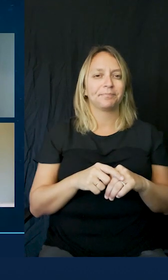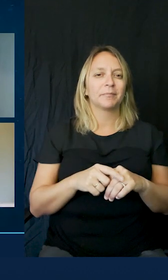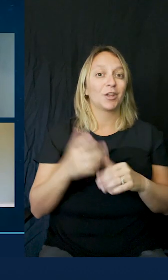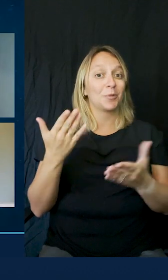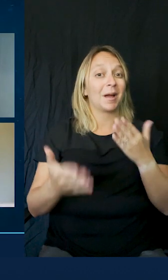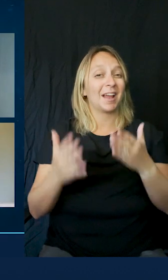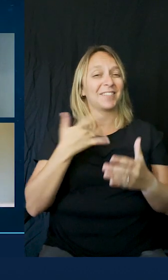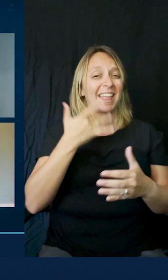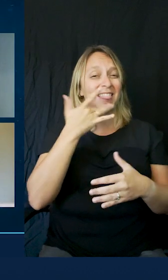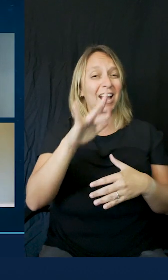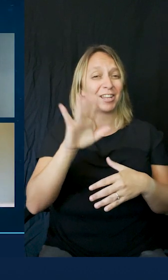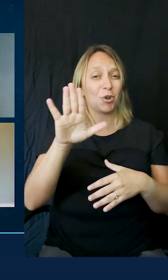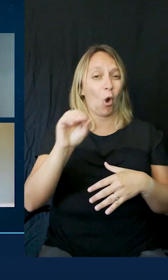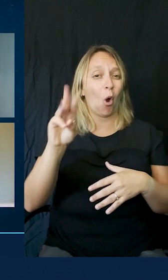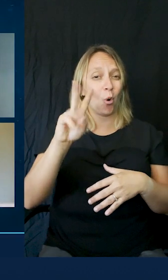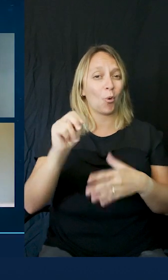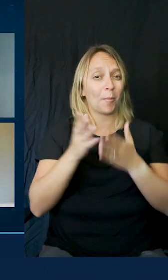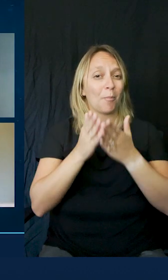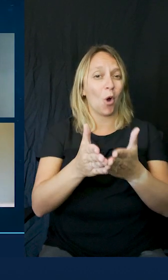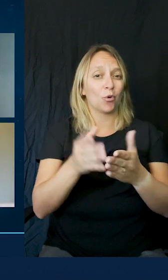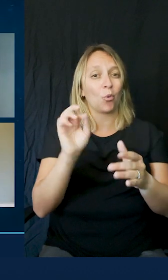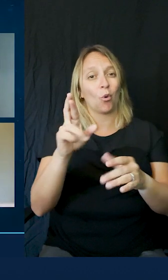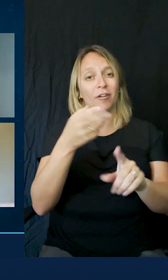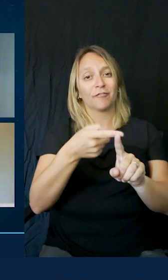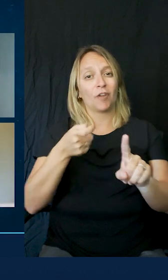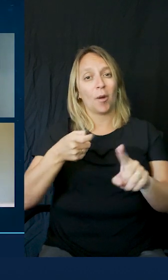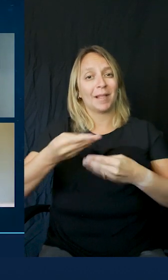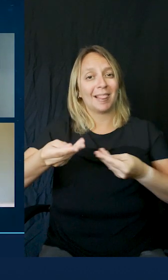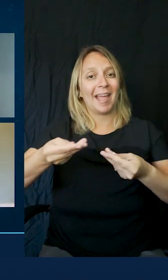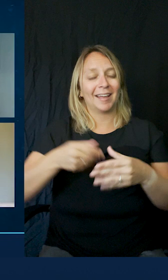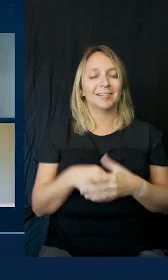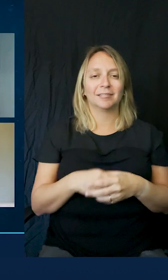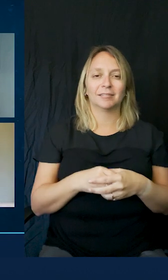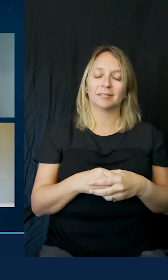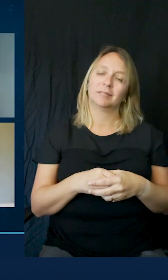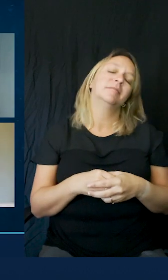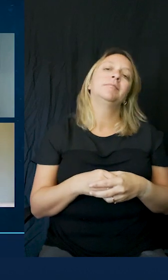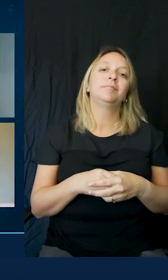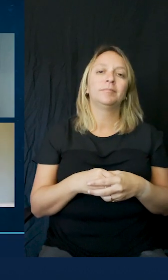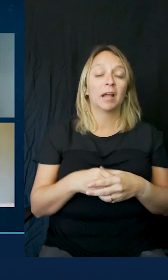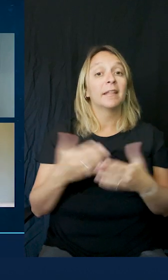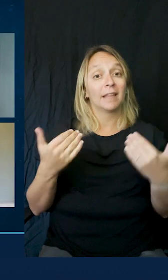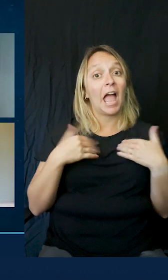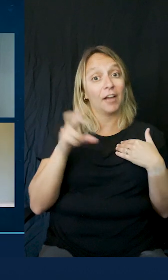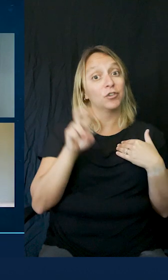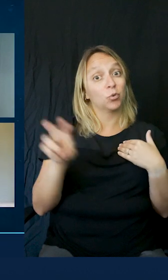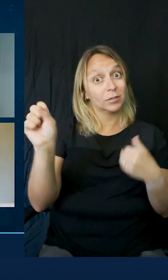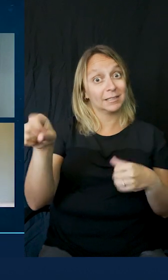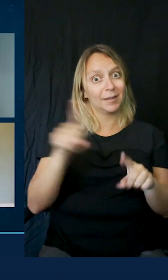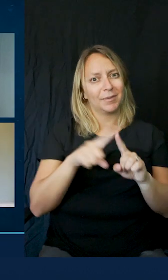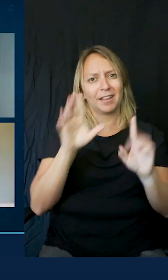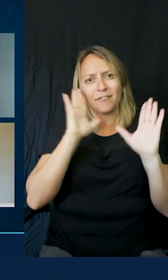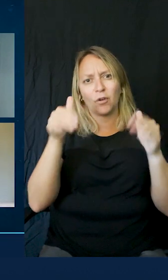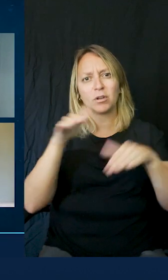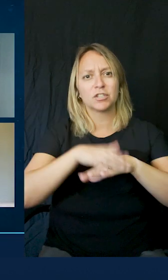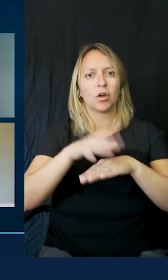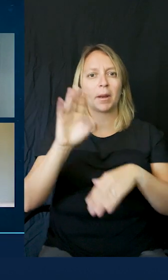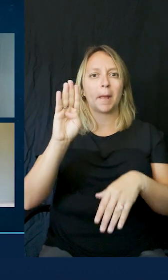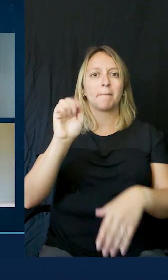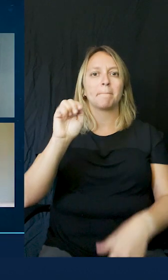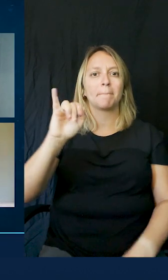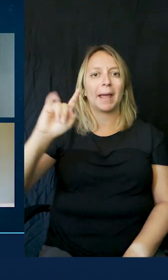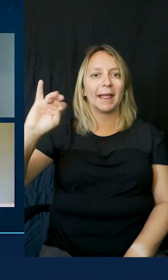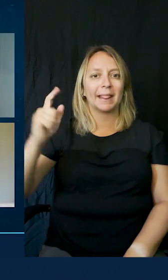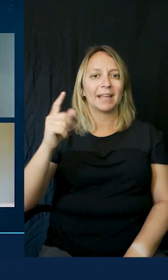boats. Yeah, I know that they certainly have whale watching trips, but they focus more on some of the baleen whales that live off of